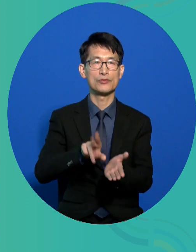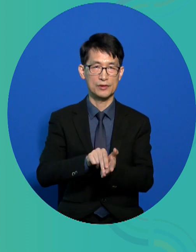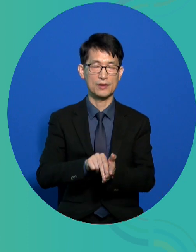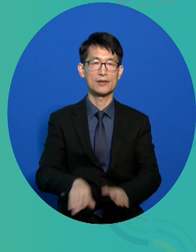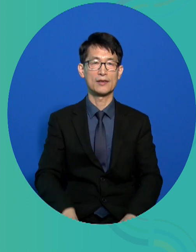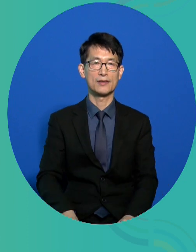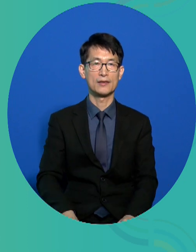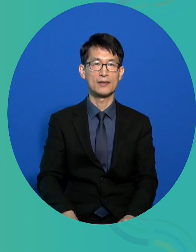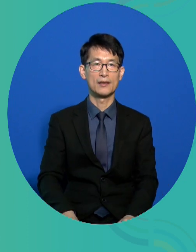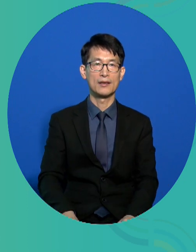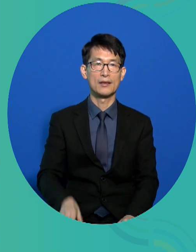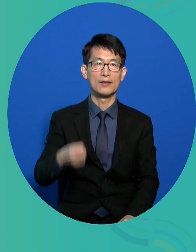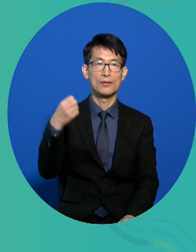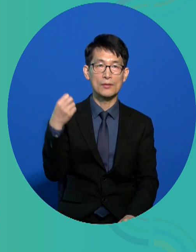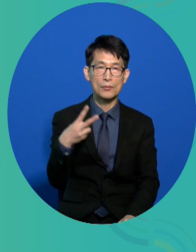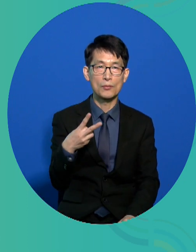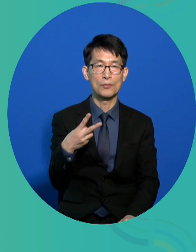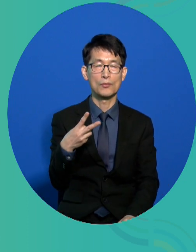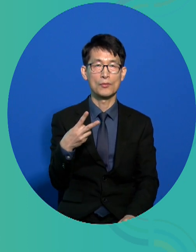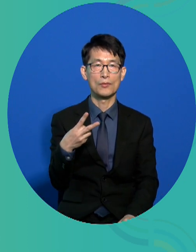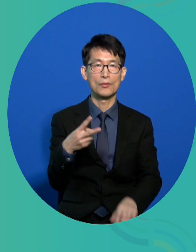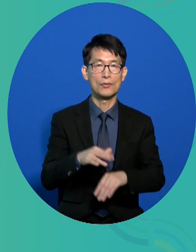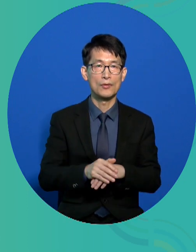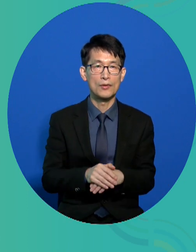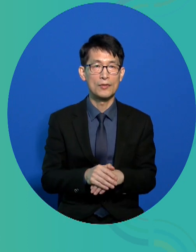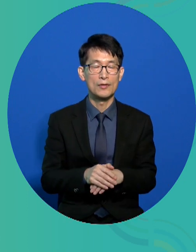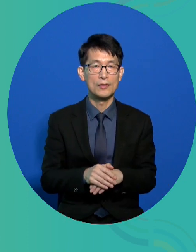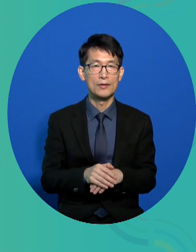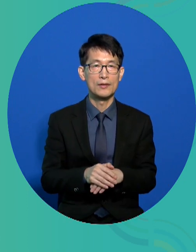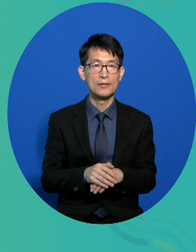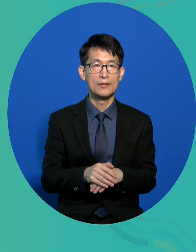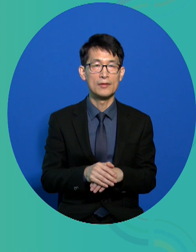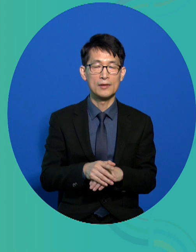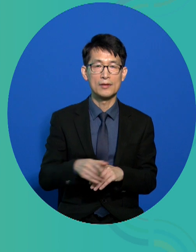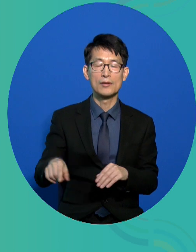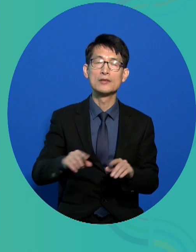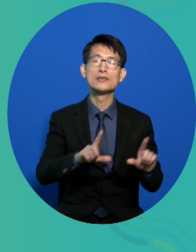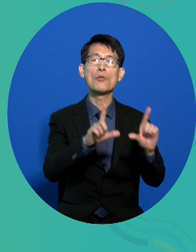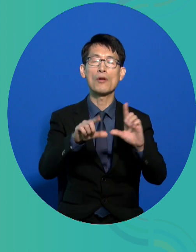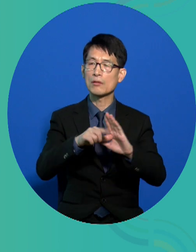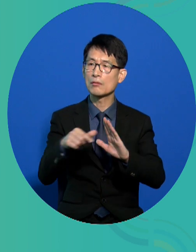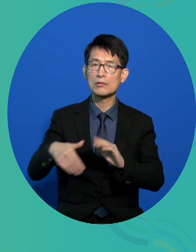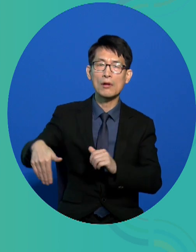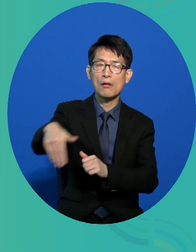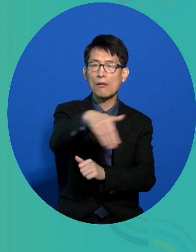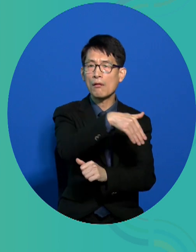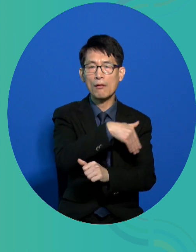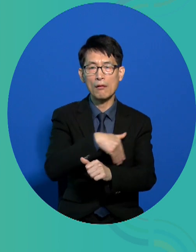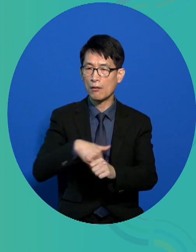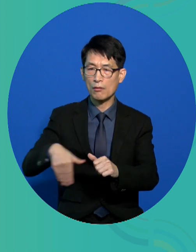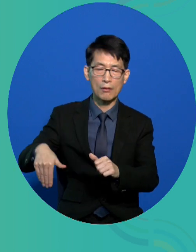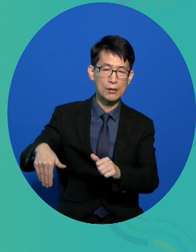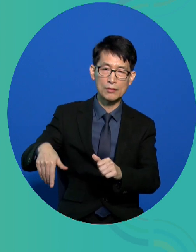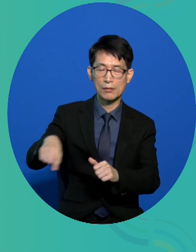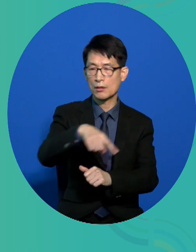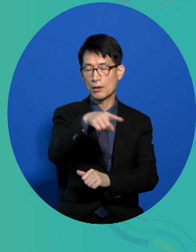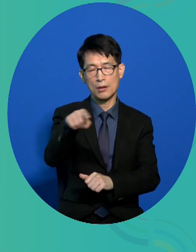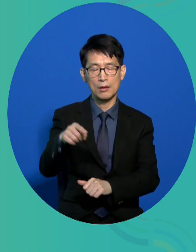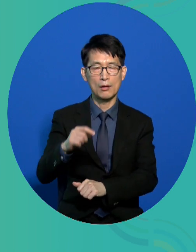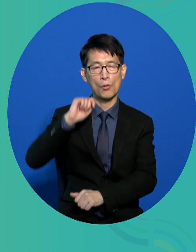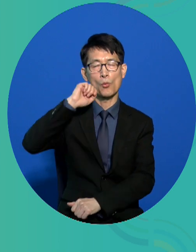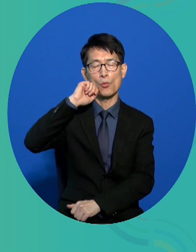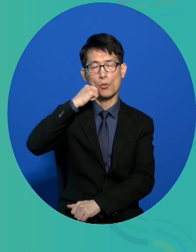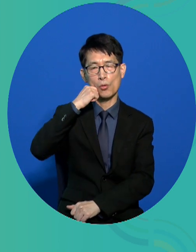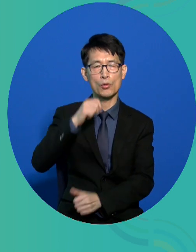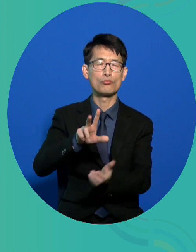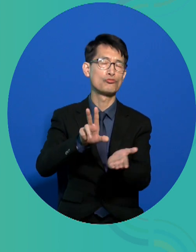and the issue of mobility between or among the different local areas were